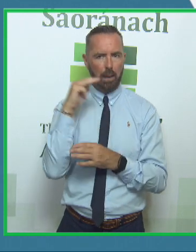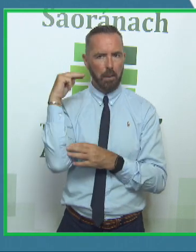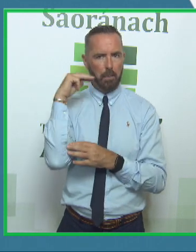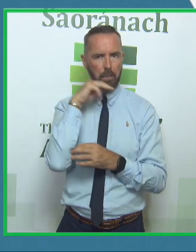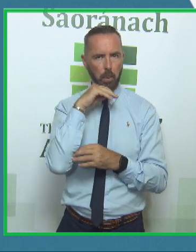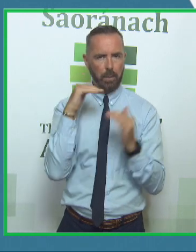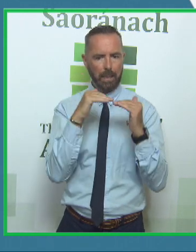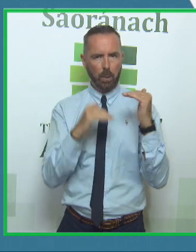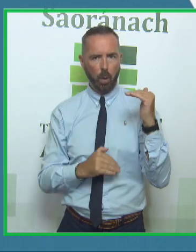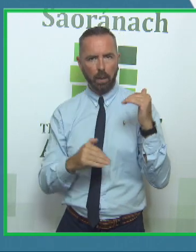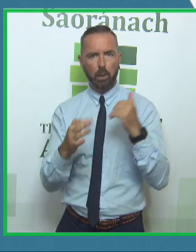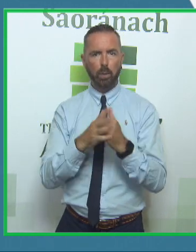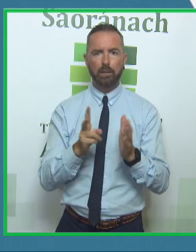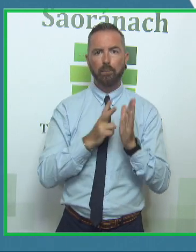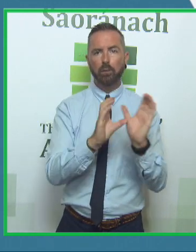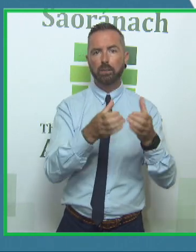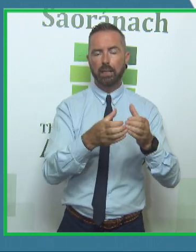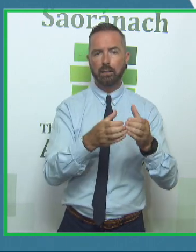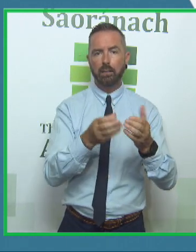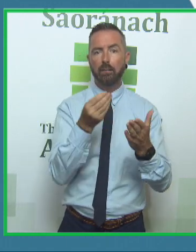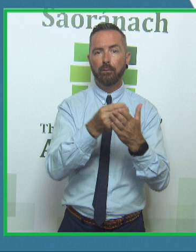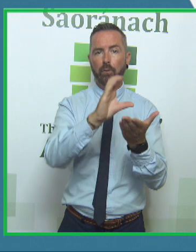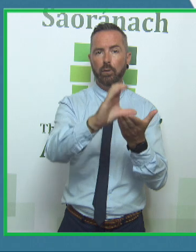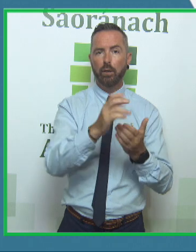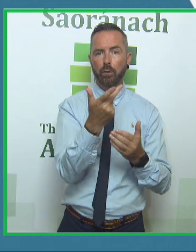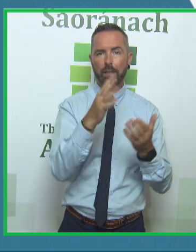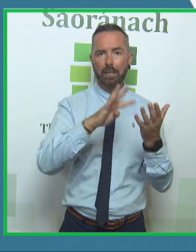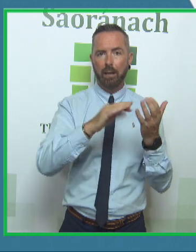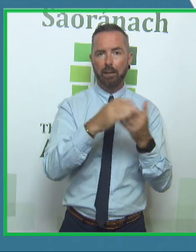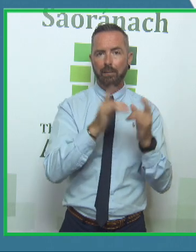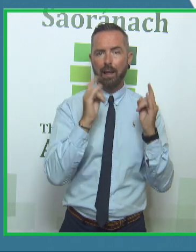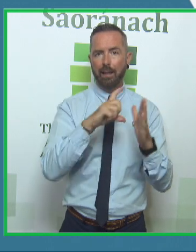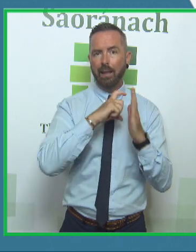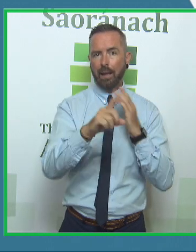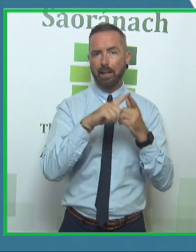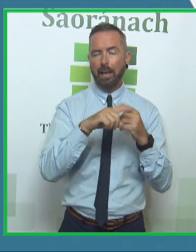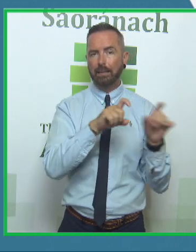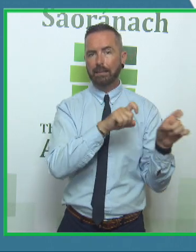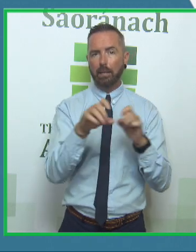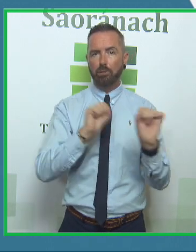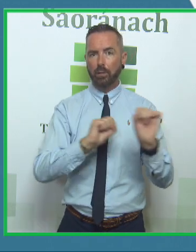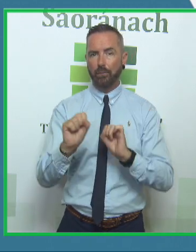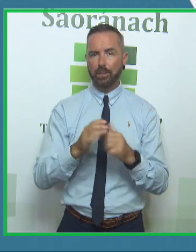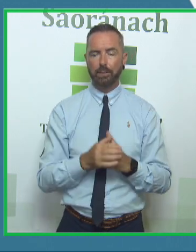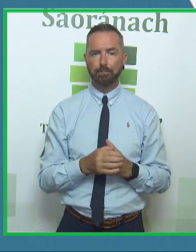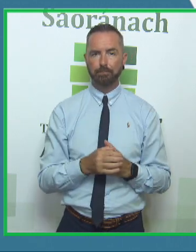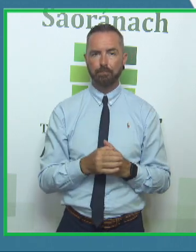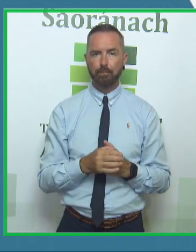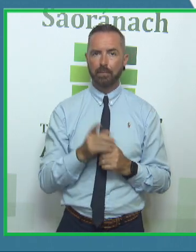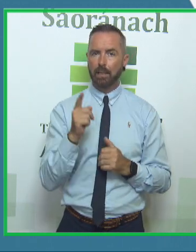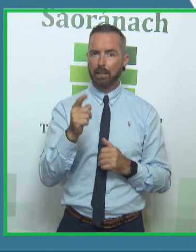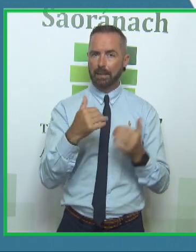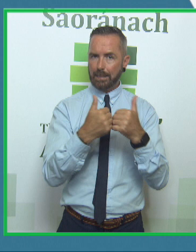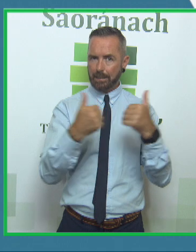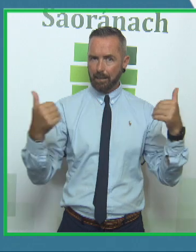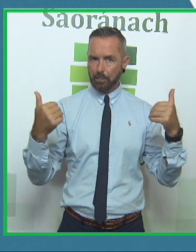the voluntary sector, funded under Section 39 of the Health Act, and the statutory services. This disparity is most obvious in terms of pay